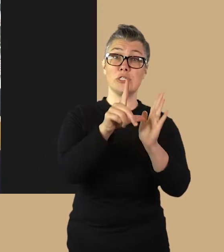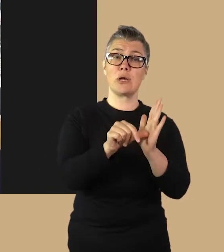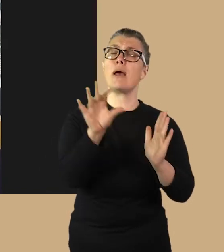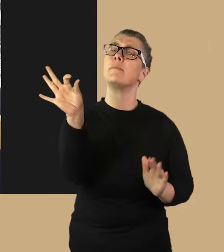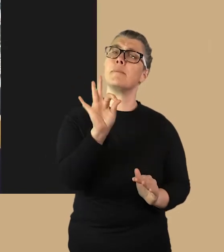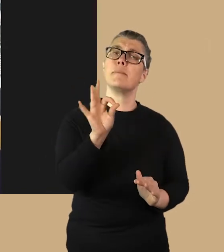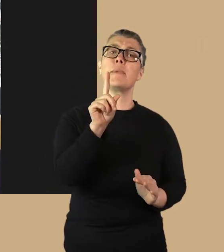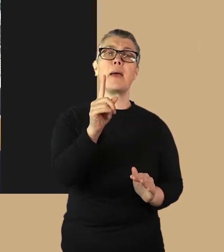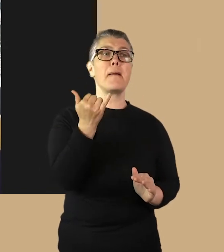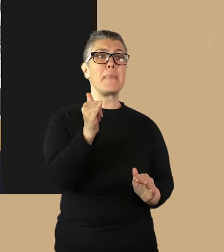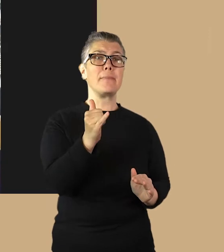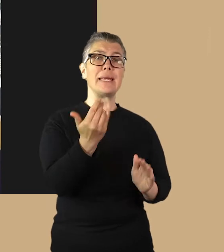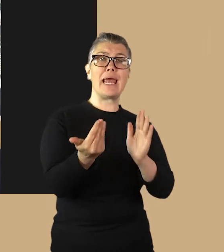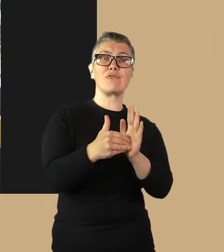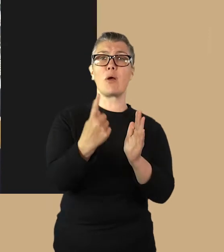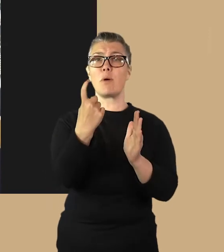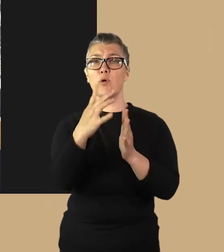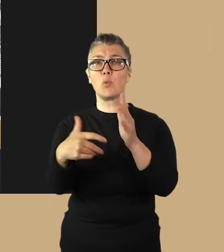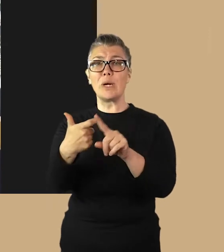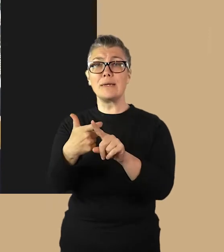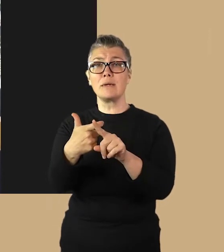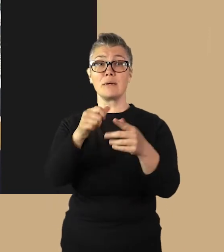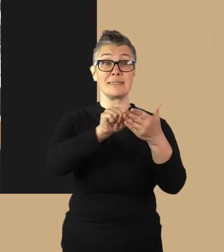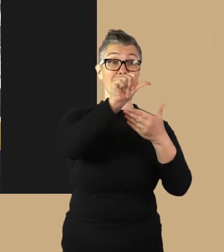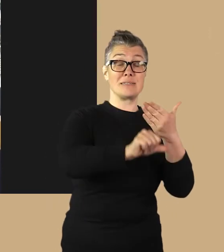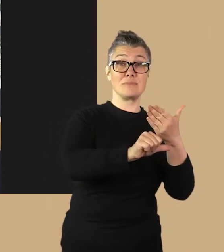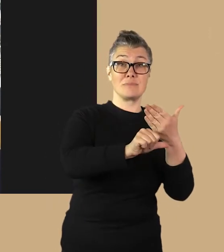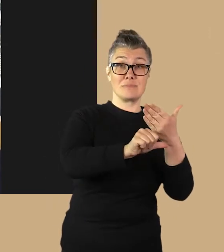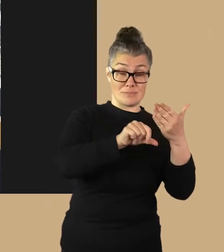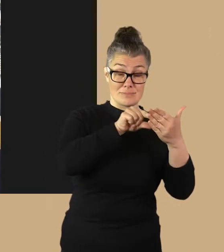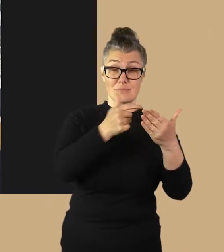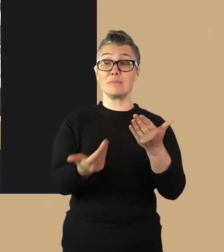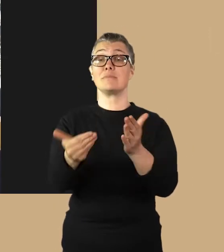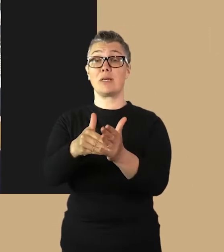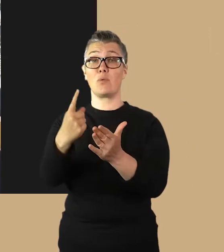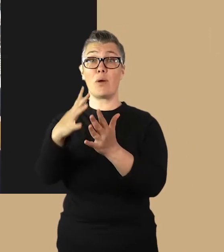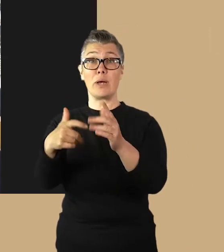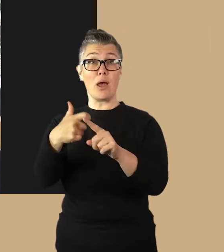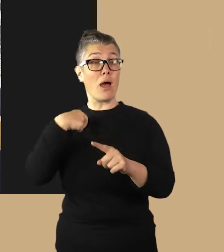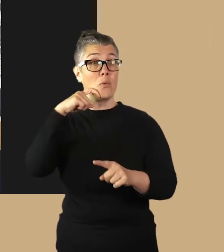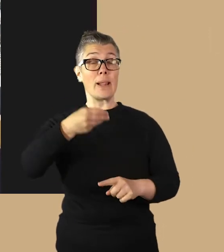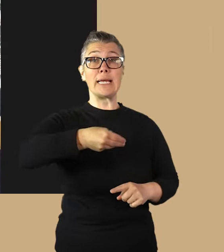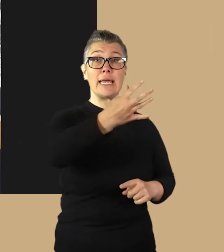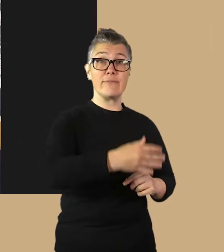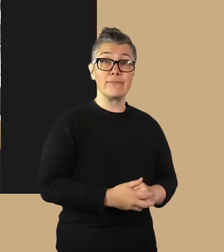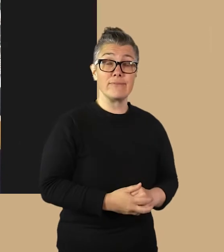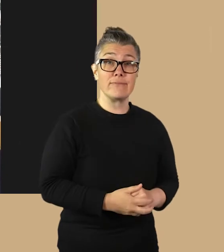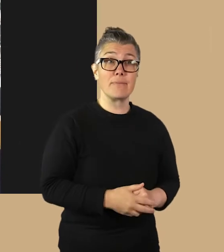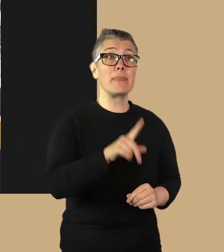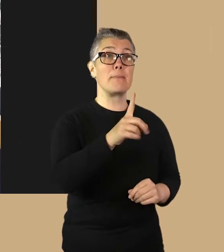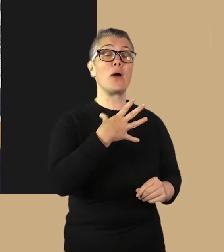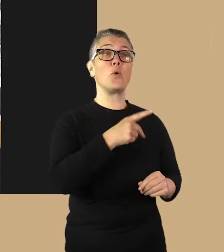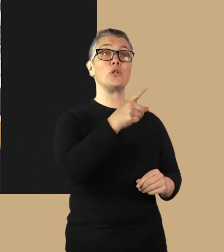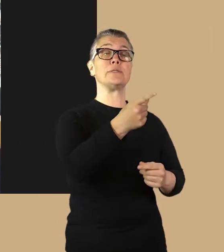of extra time, but I felt like maybe an extra week for the assessment would be good because I'll hand it in and then I want